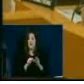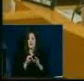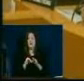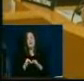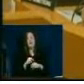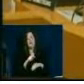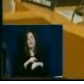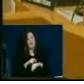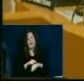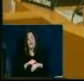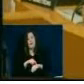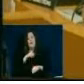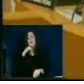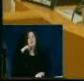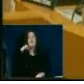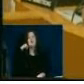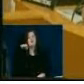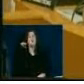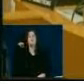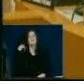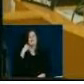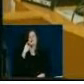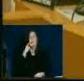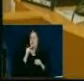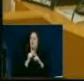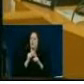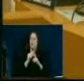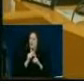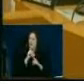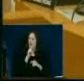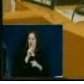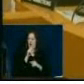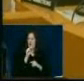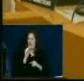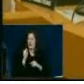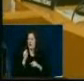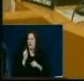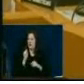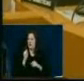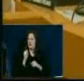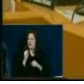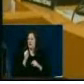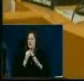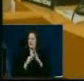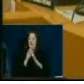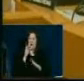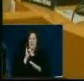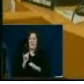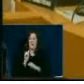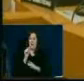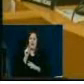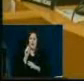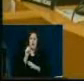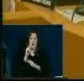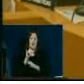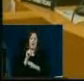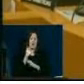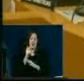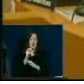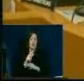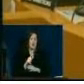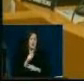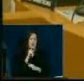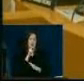time, and I think the term was unless found by the Attorney General to be